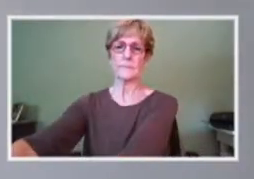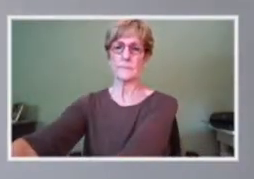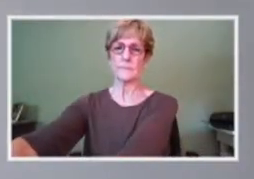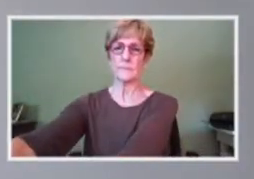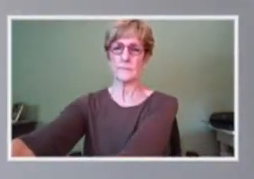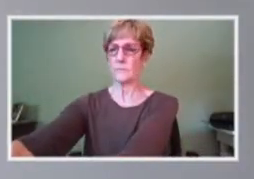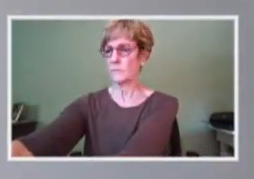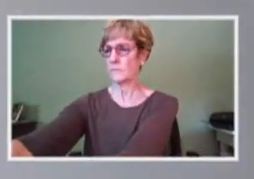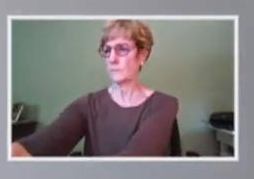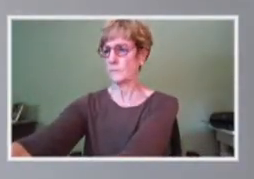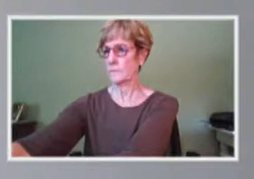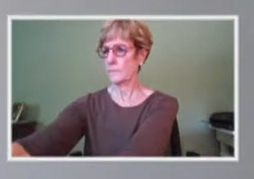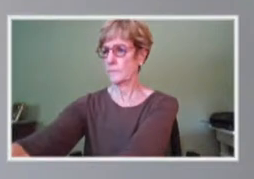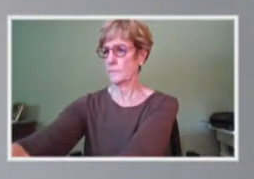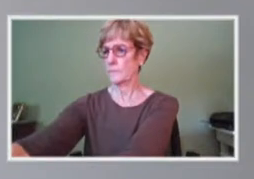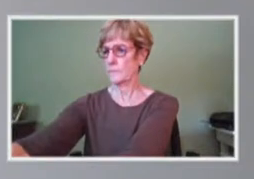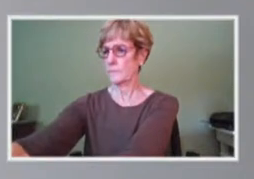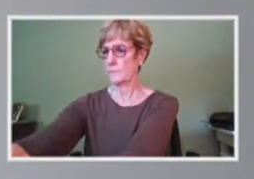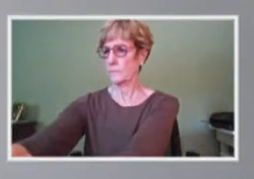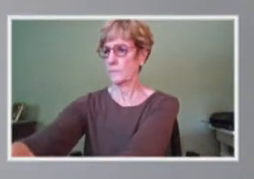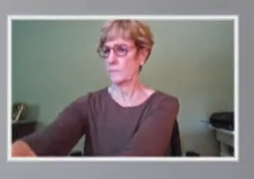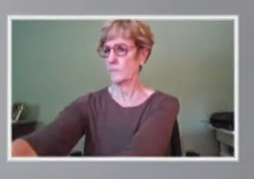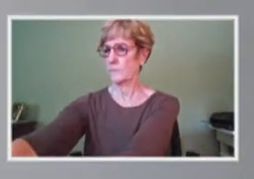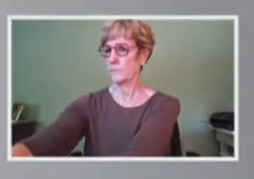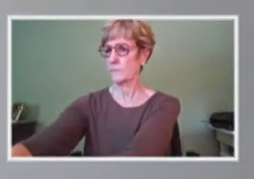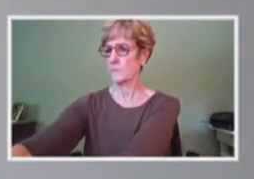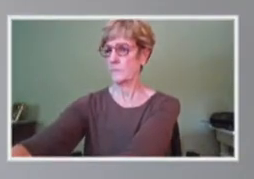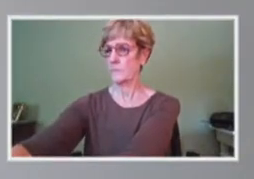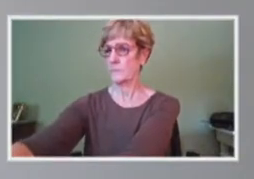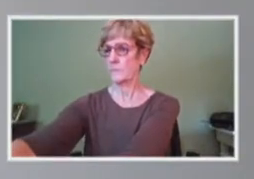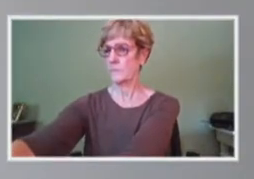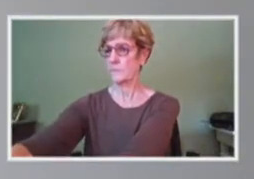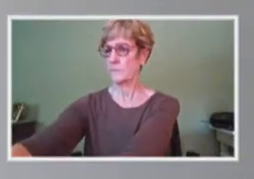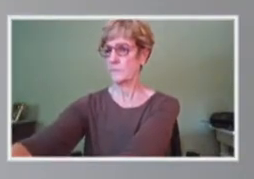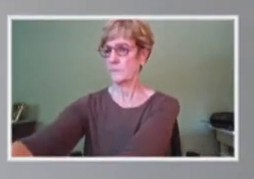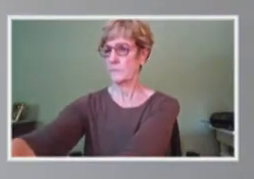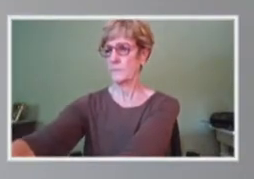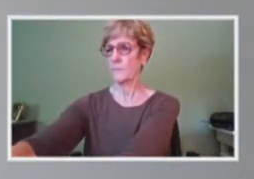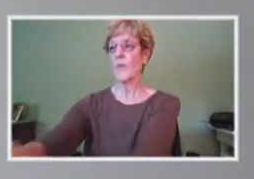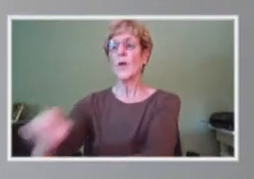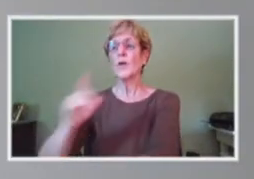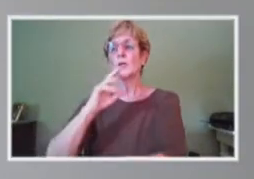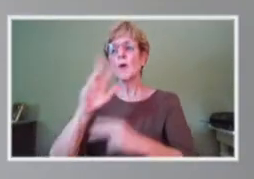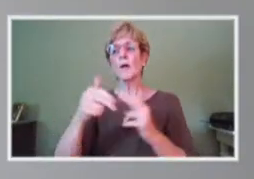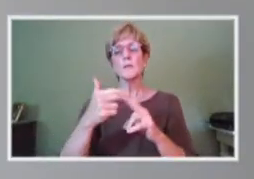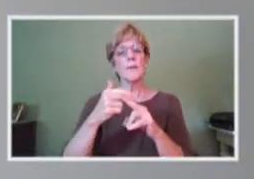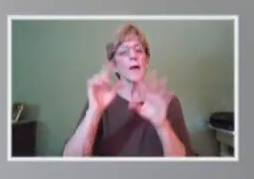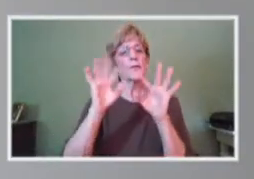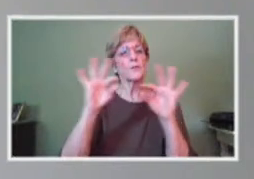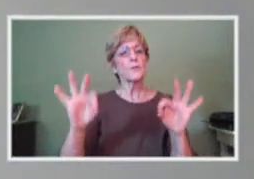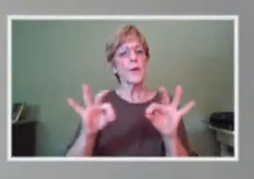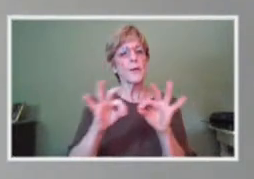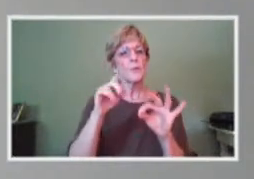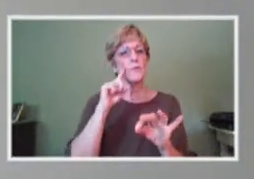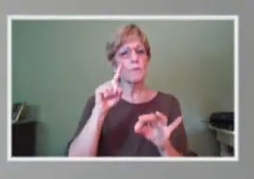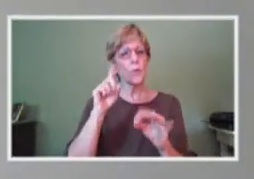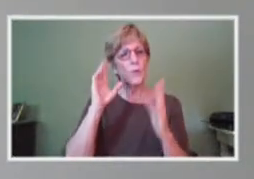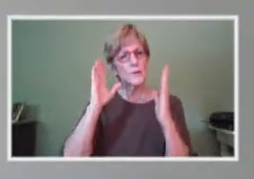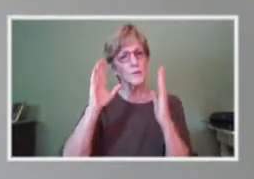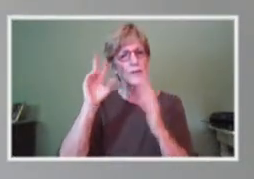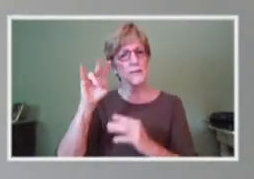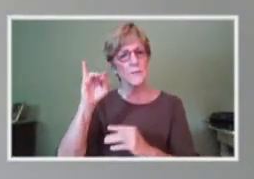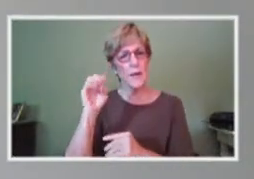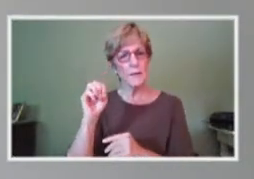All right. So, Mr. Manager, you referenced the framework to address violence. This has many